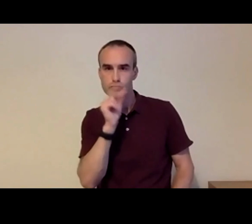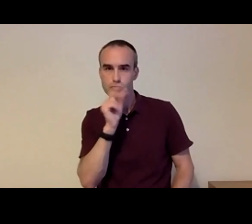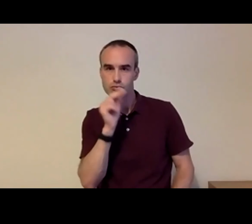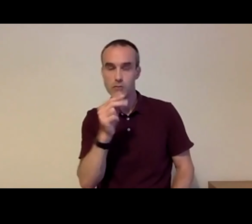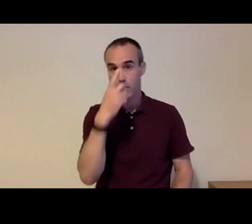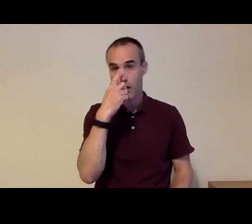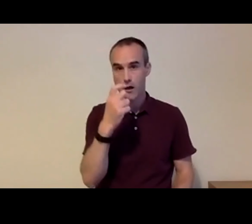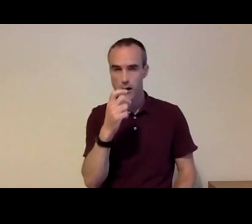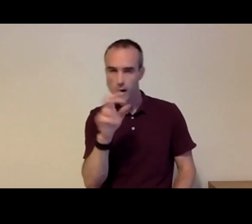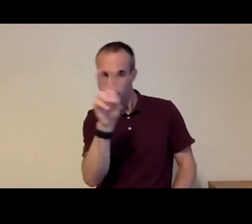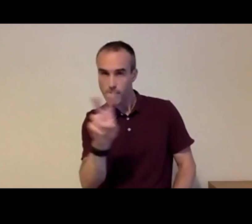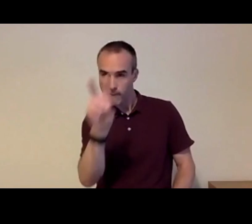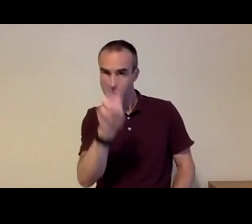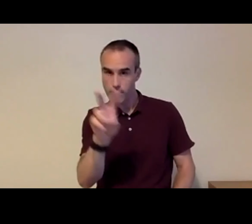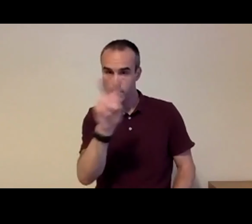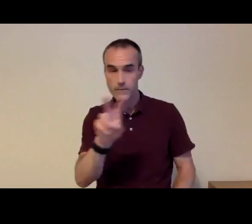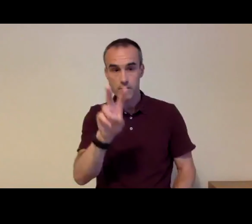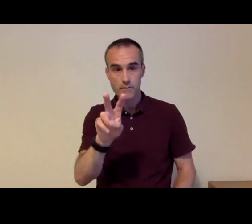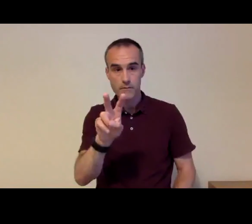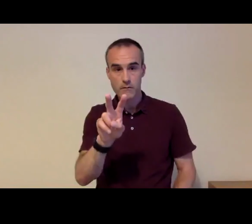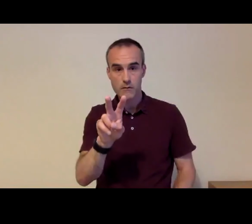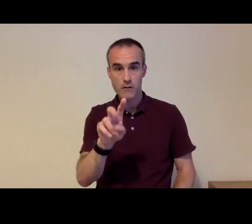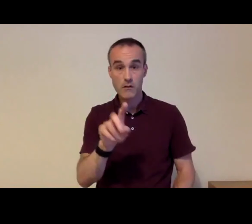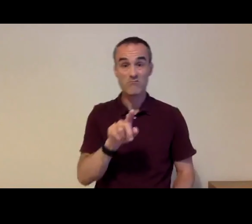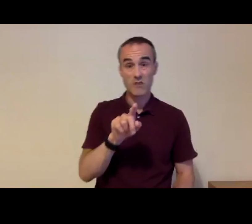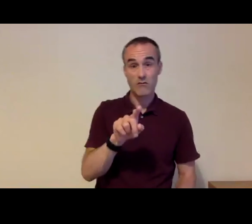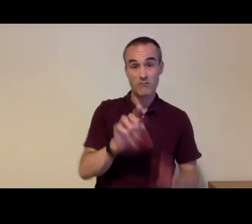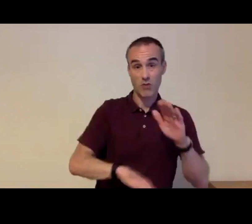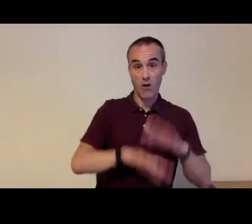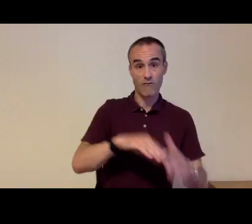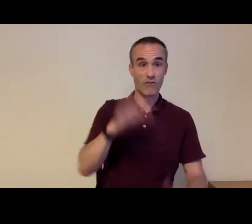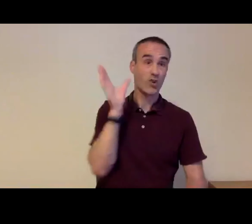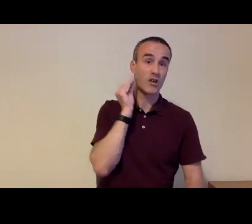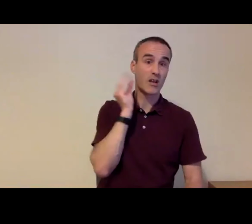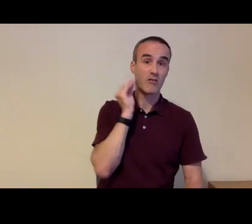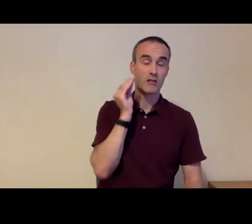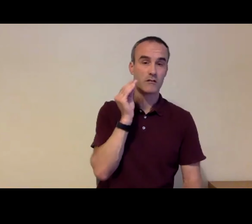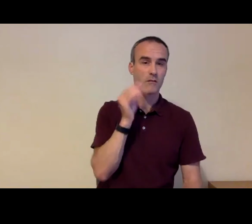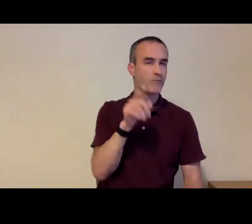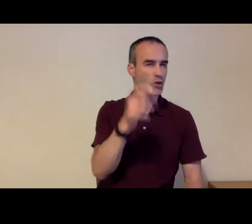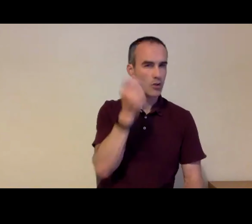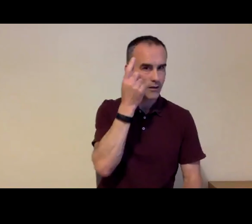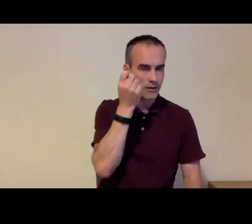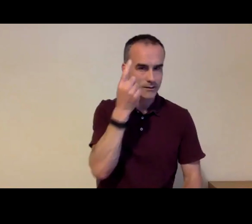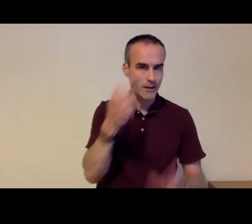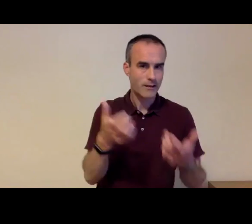If you're not deaf, you don't realize just quite how much communication is non-verbal.